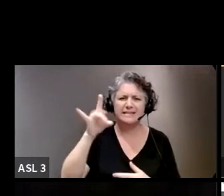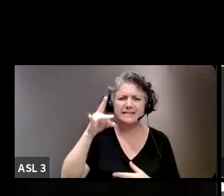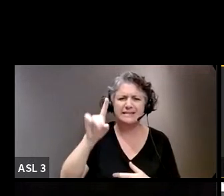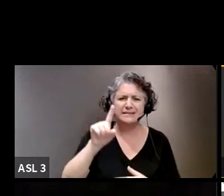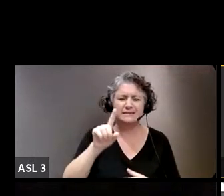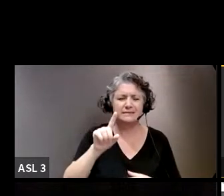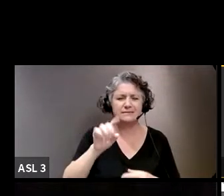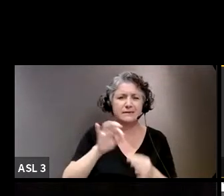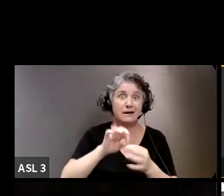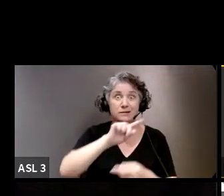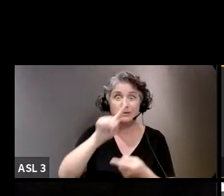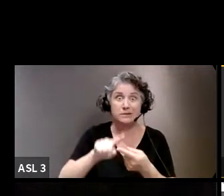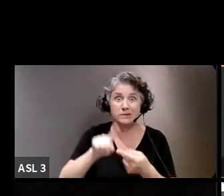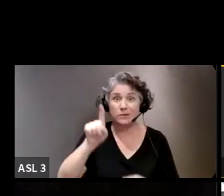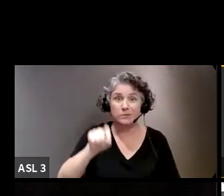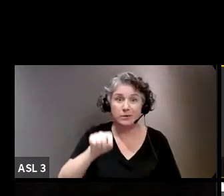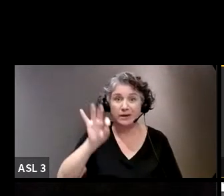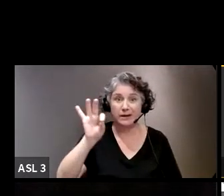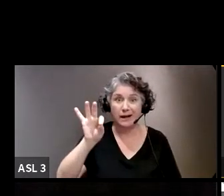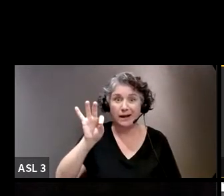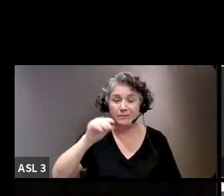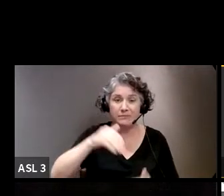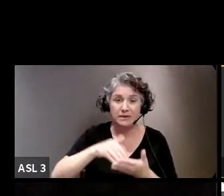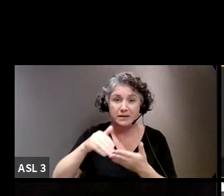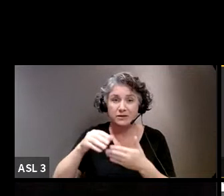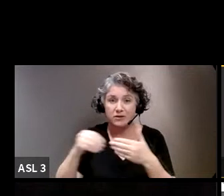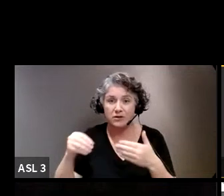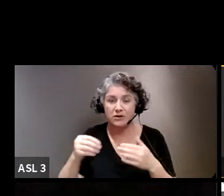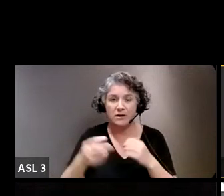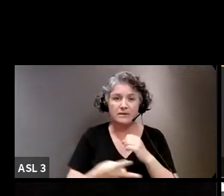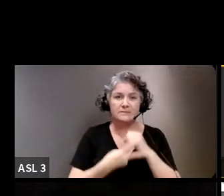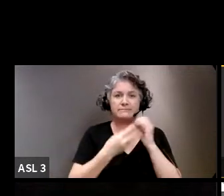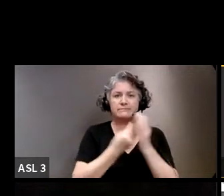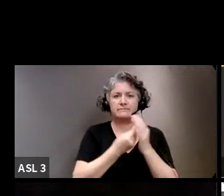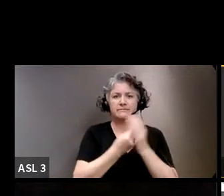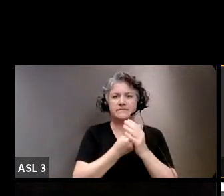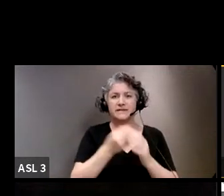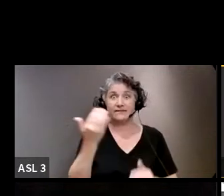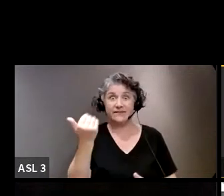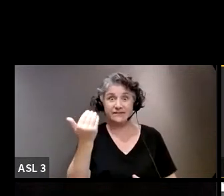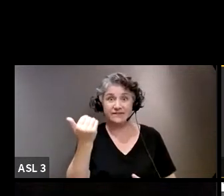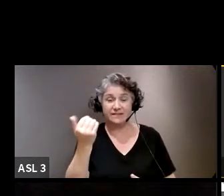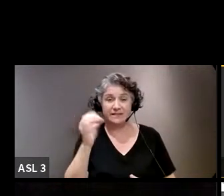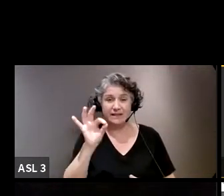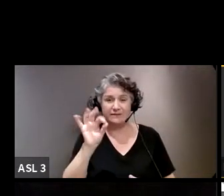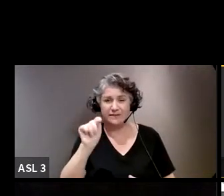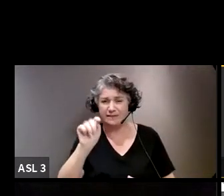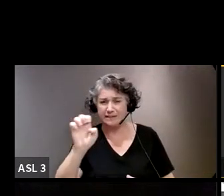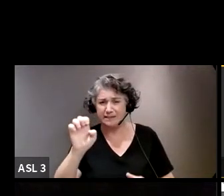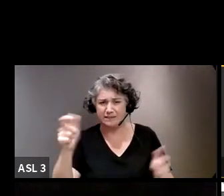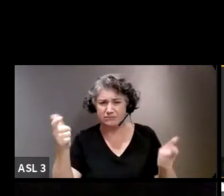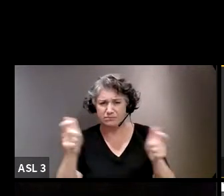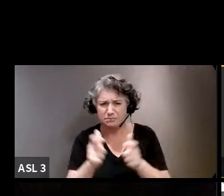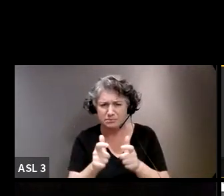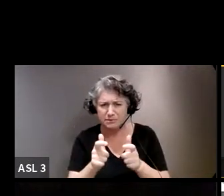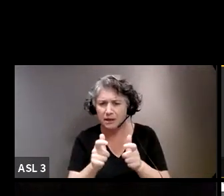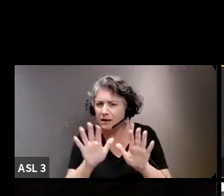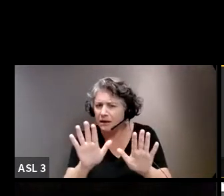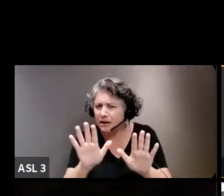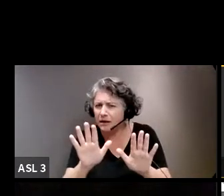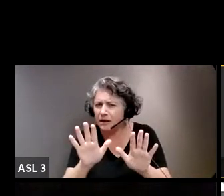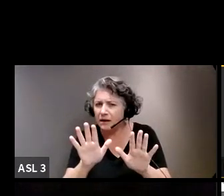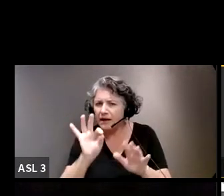reductions and efficiencies and the reduction of 15 fts where can i find a breakdown of